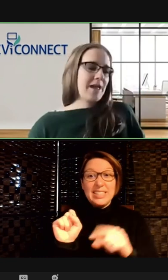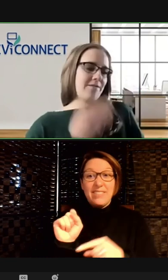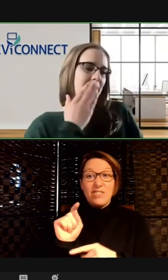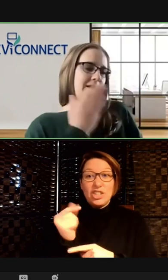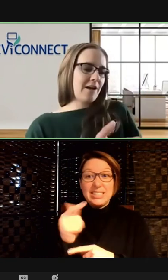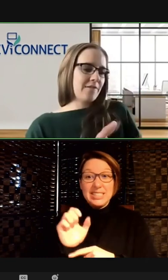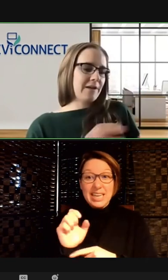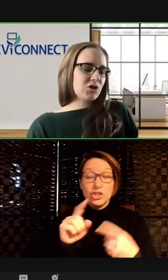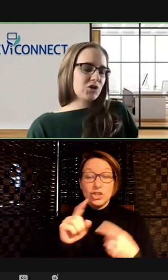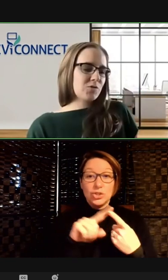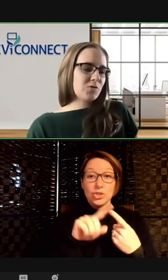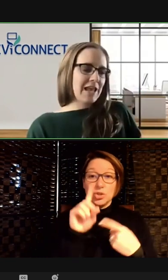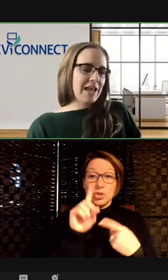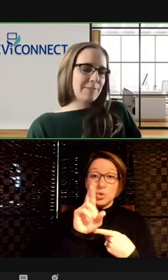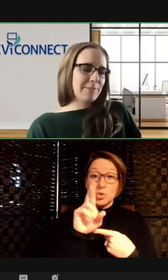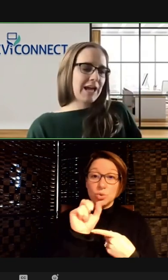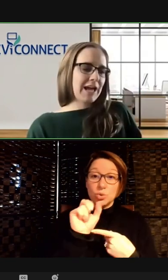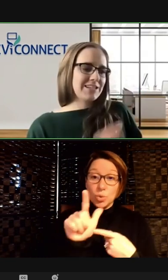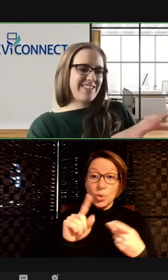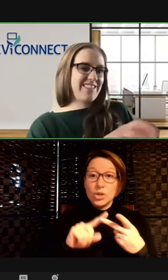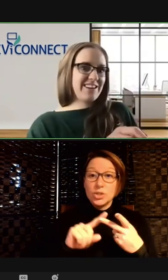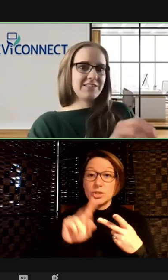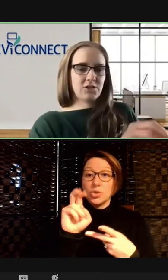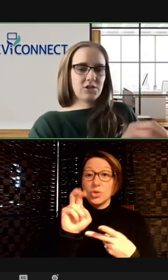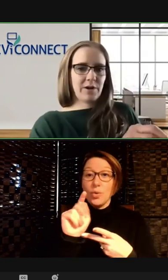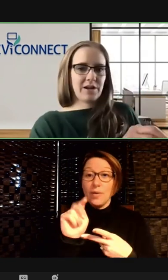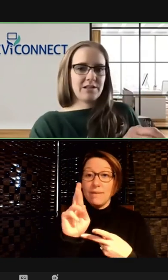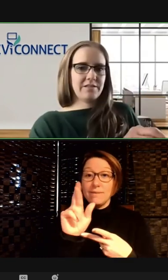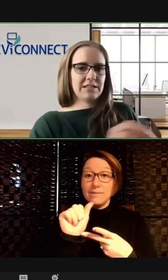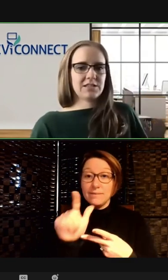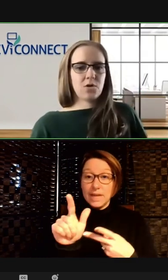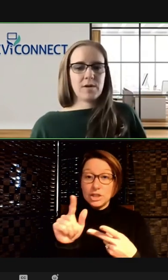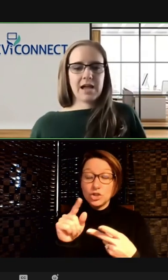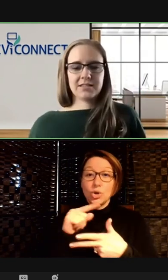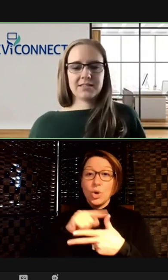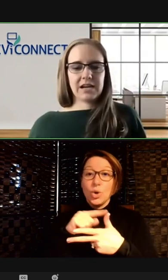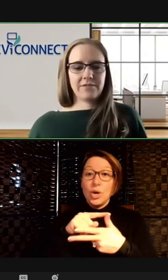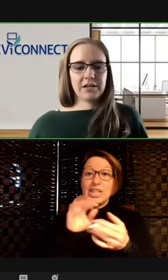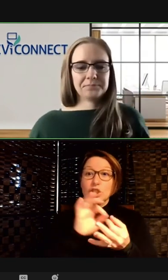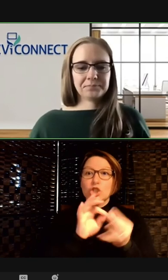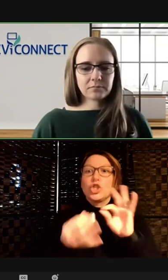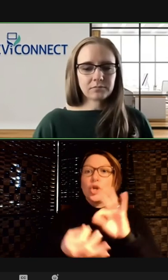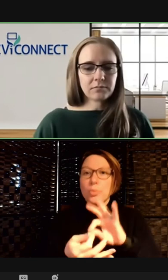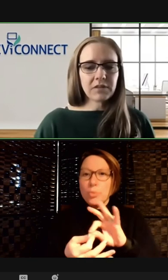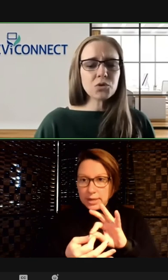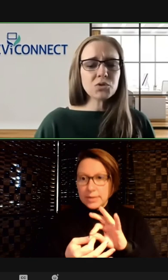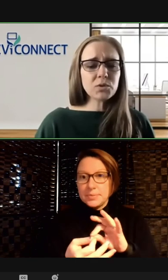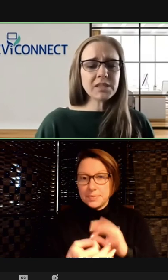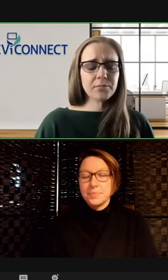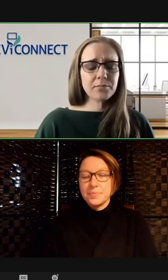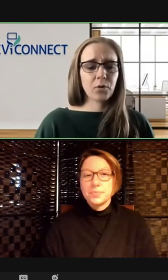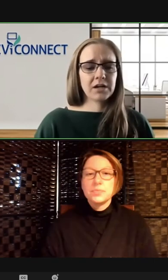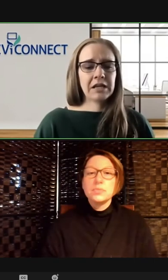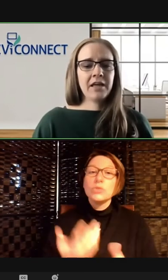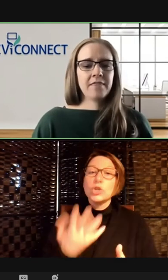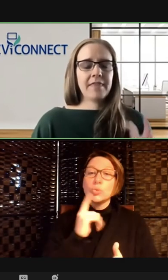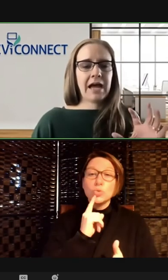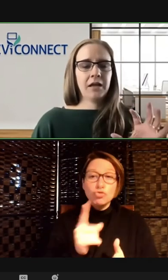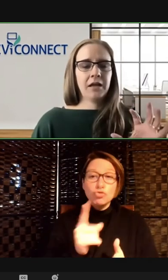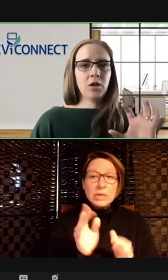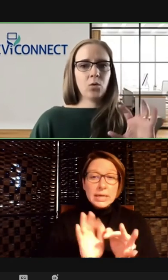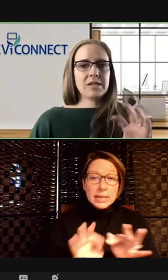dorsal, we have that ventral with the eye to object contact, and then it's interpreting all of this that's going on inside of here. So it's really